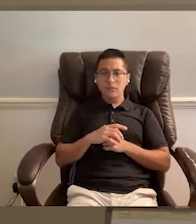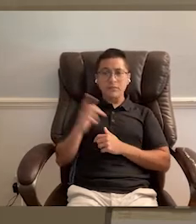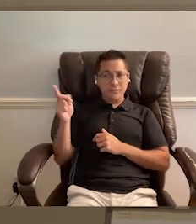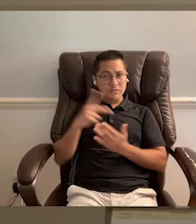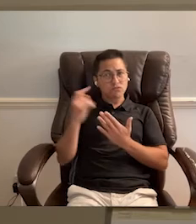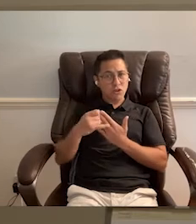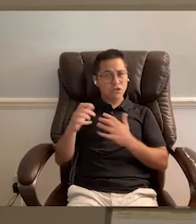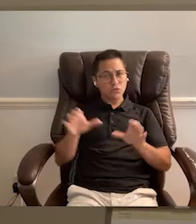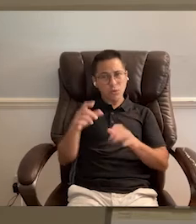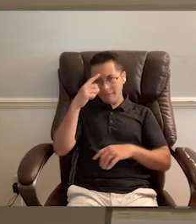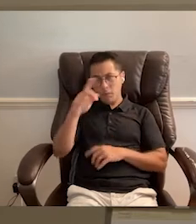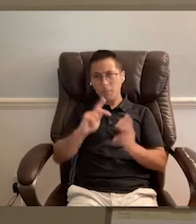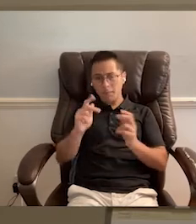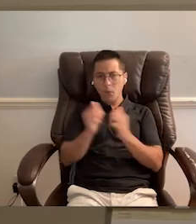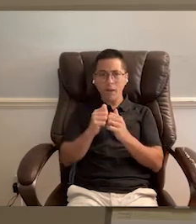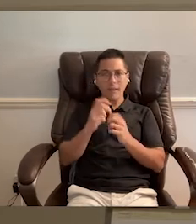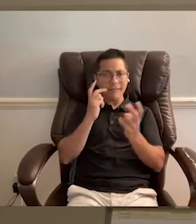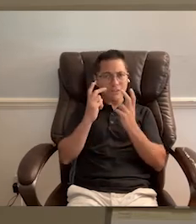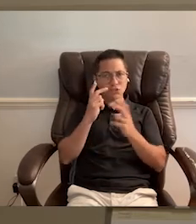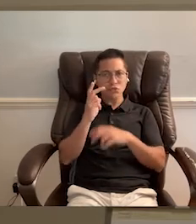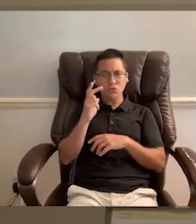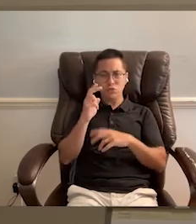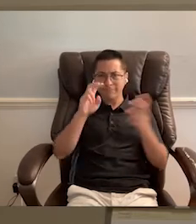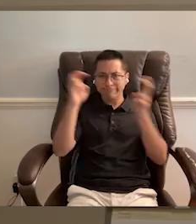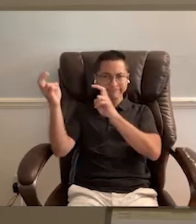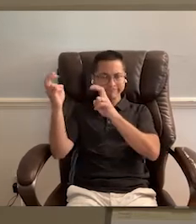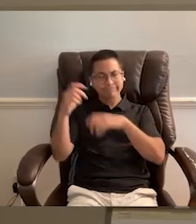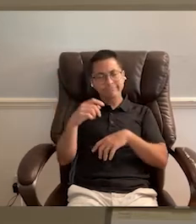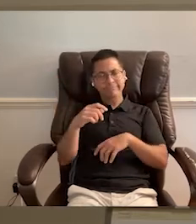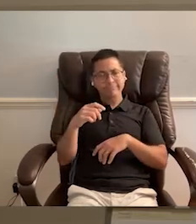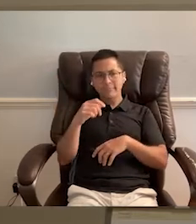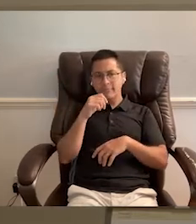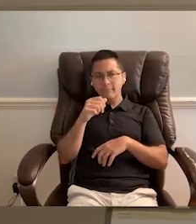And even inside your home, it recognizes the furniture and tells you what you're looking at.